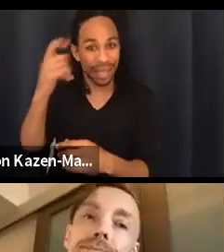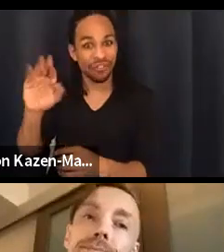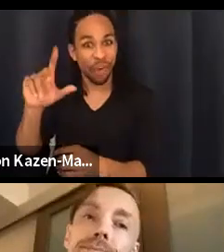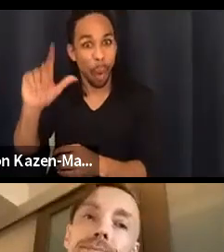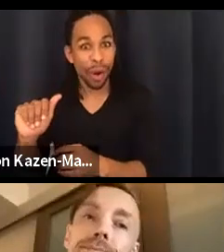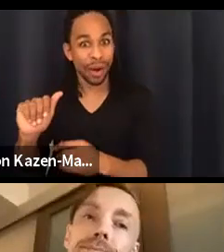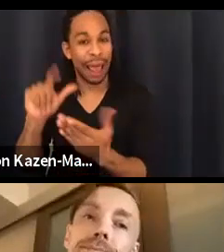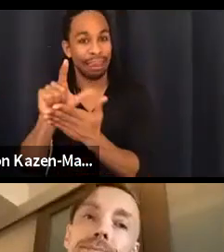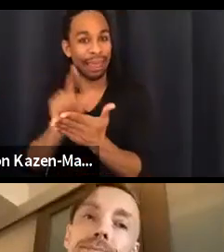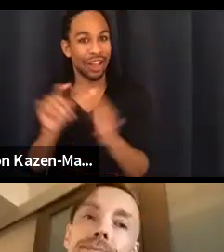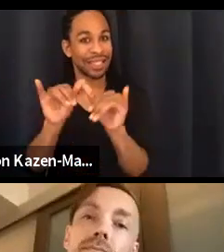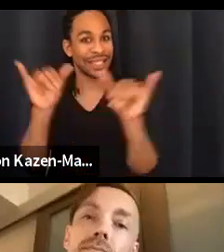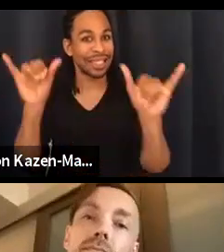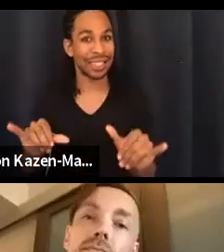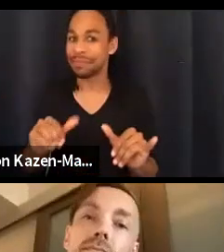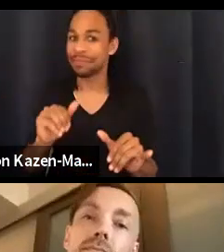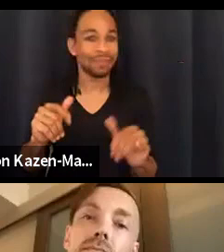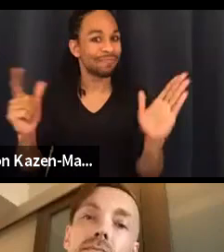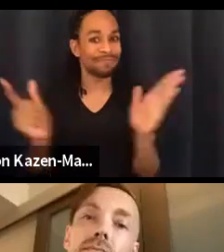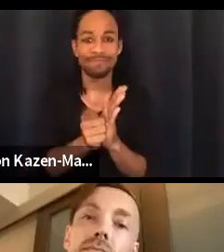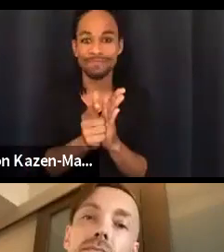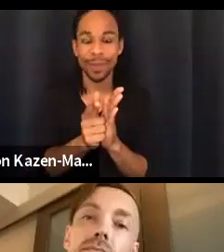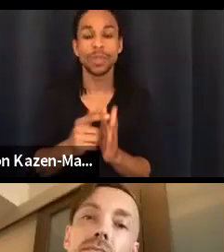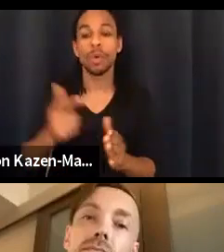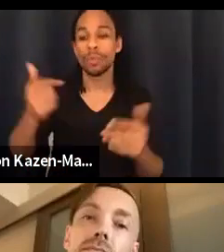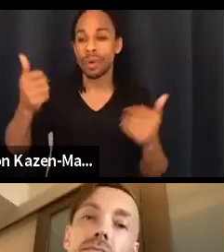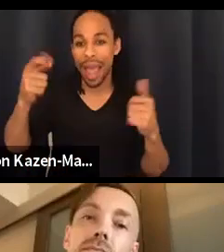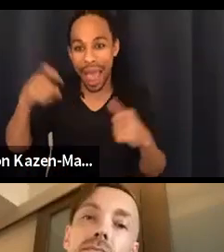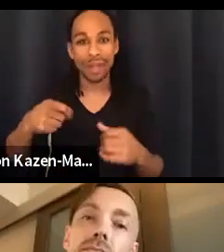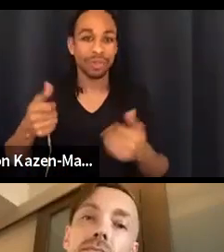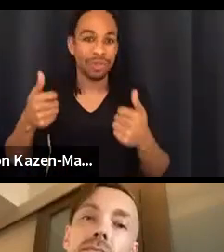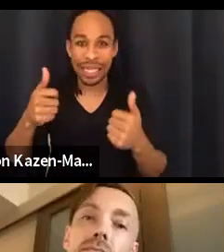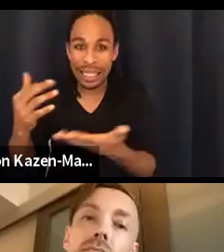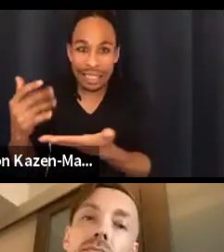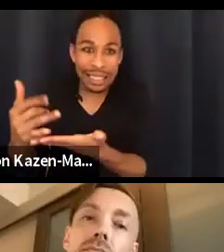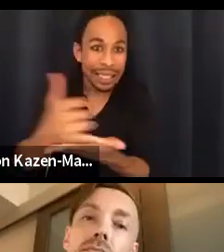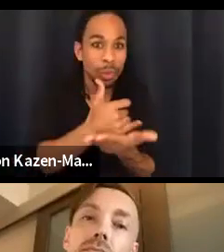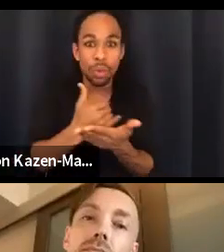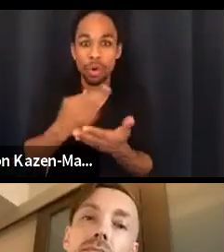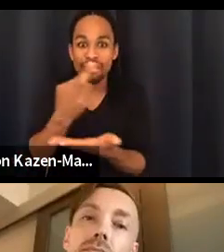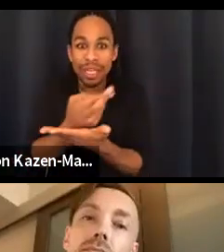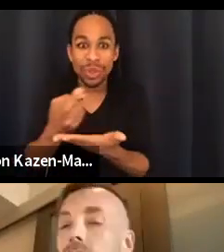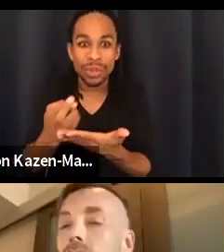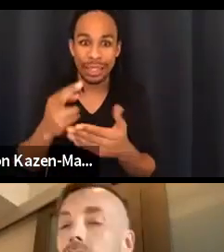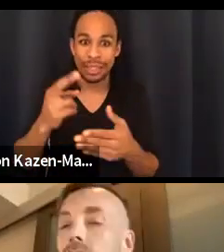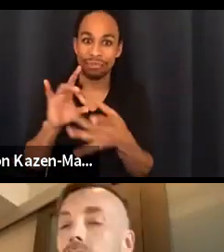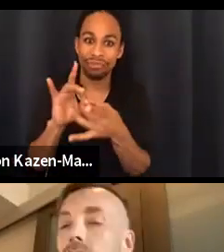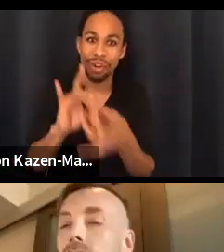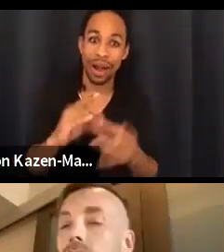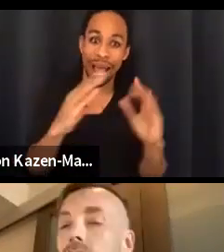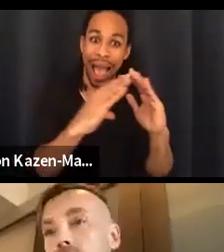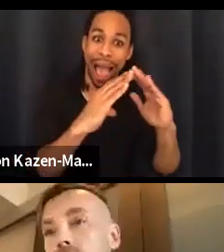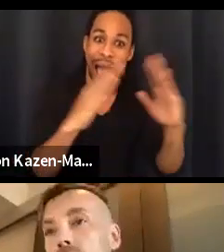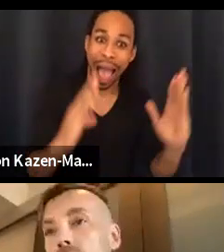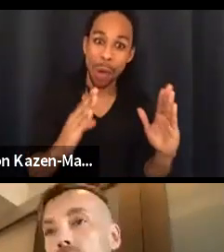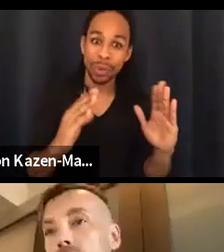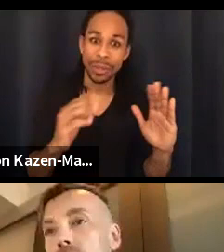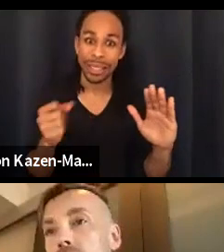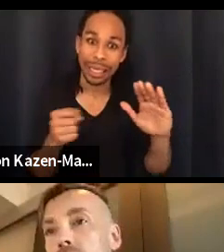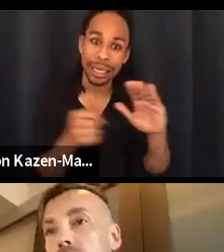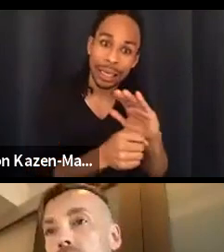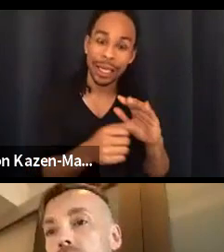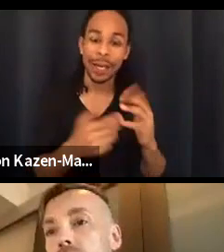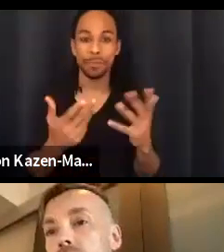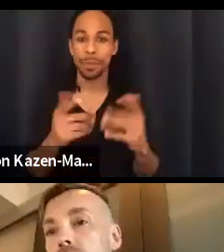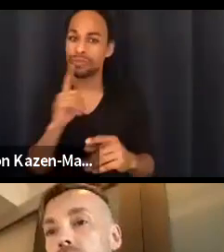Trying to find ways to pool resources as far as housing and making, you know, it's really a nightmare. But I want